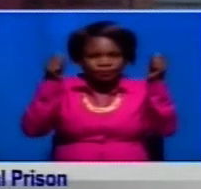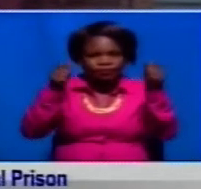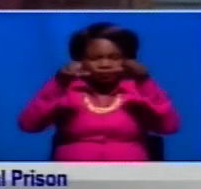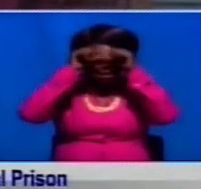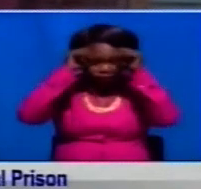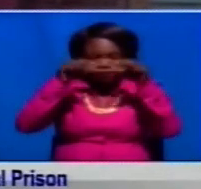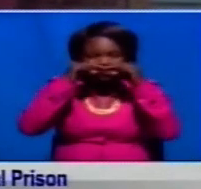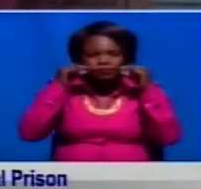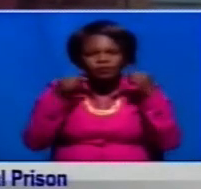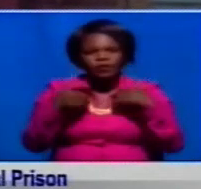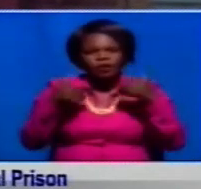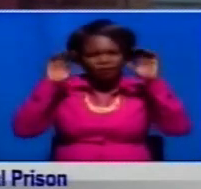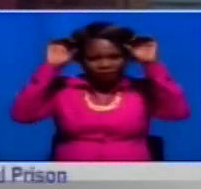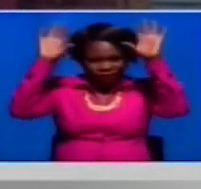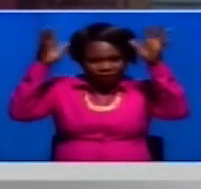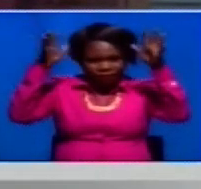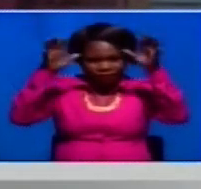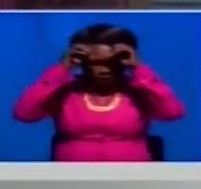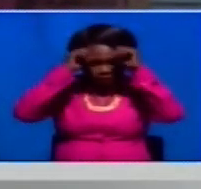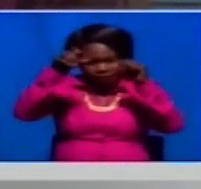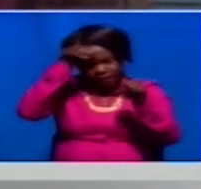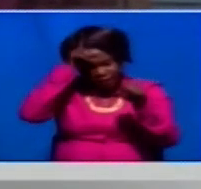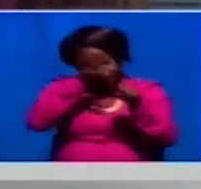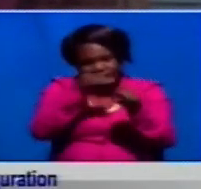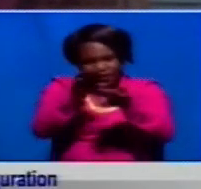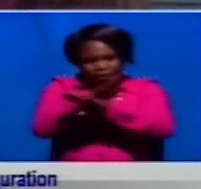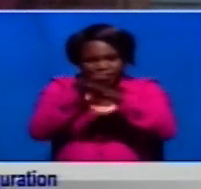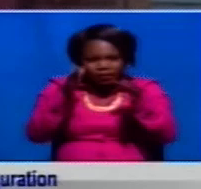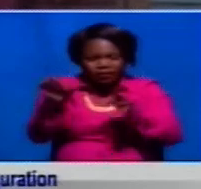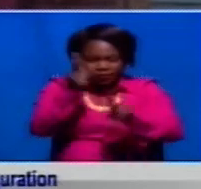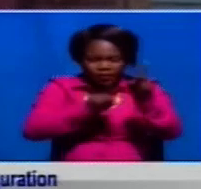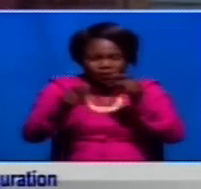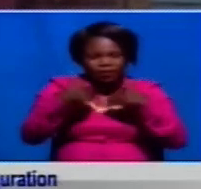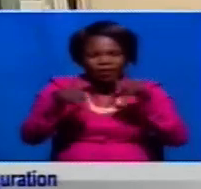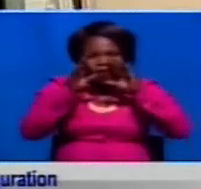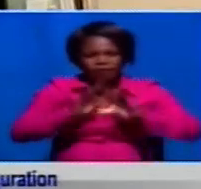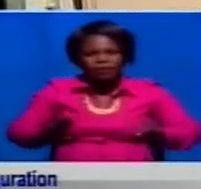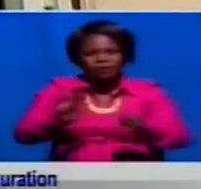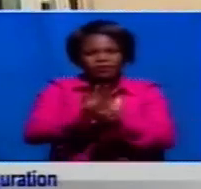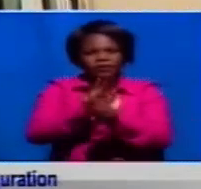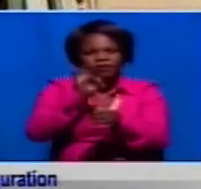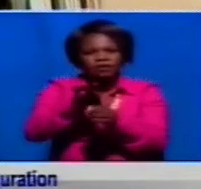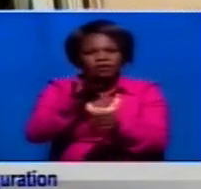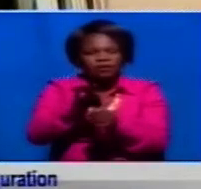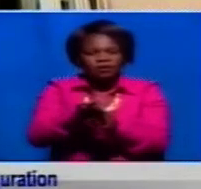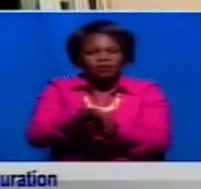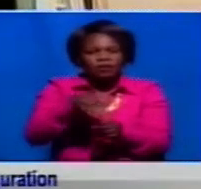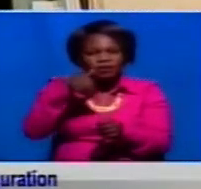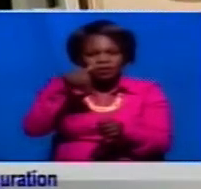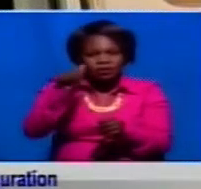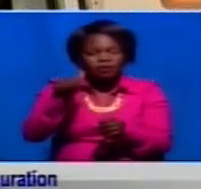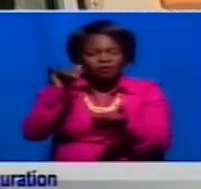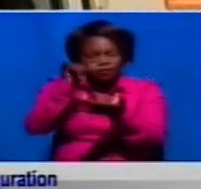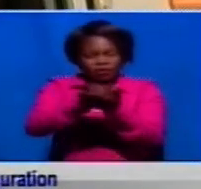Mugabe has congratulated President Lungu and the Zambian people for holding peaceful elections. President Mugabe, who arrived